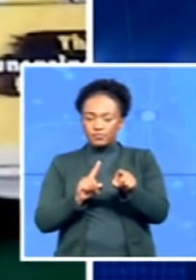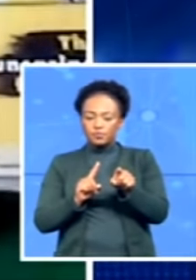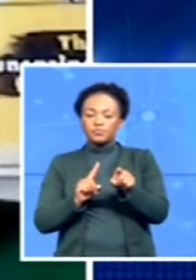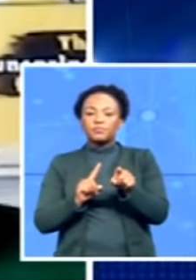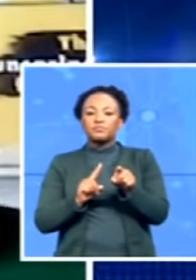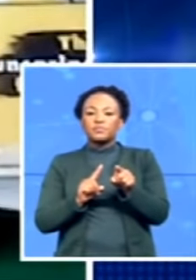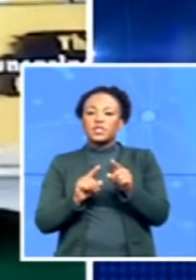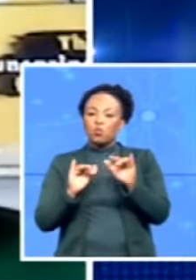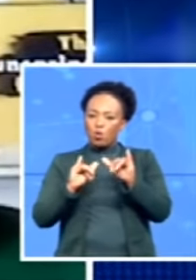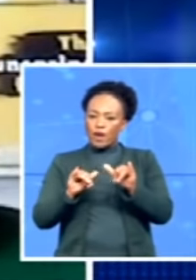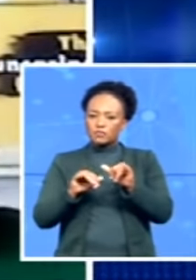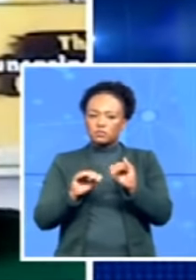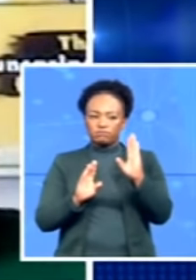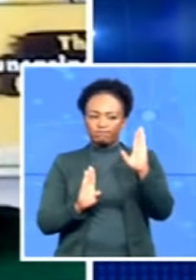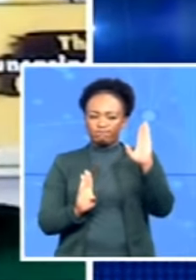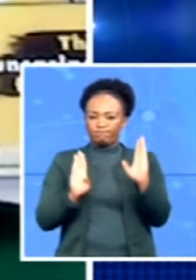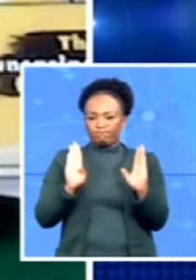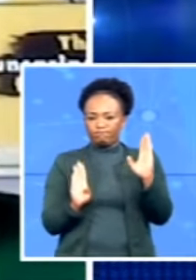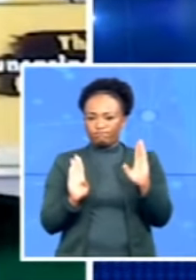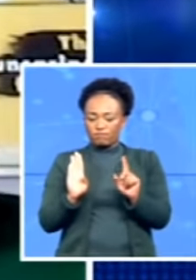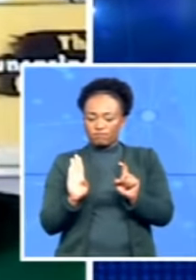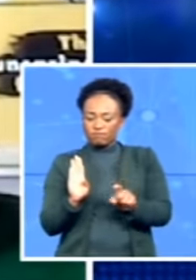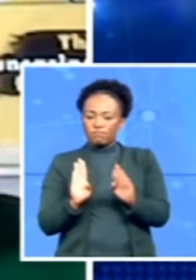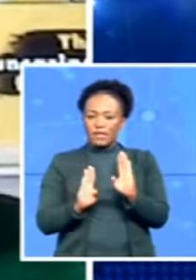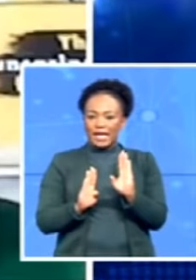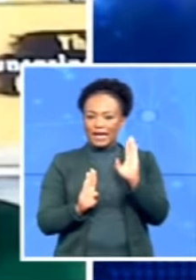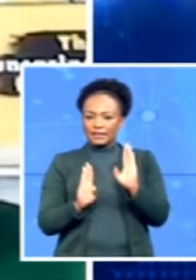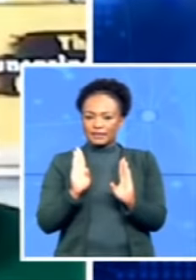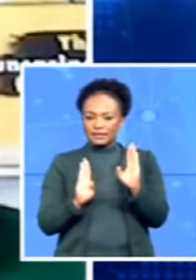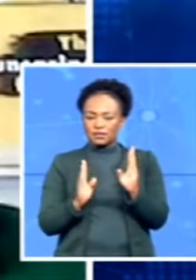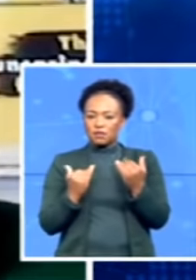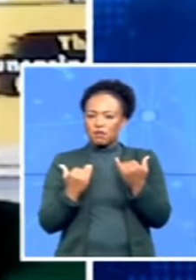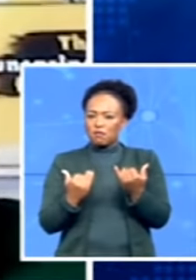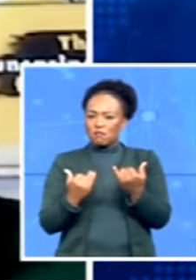in the app. So far, I don't see any hands.